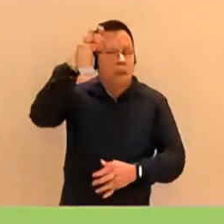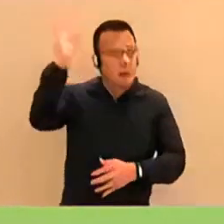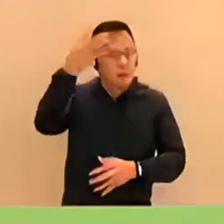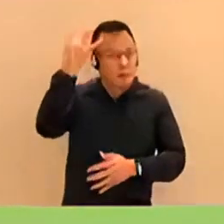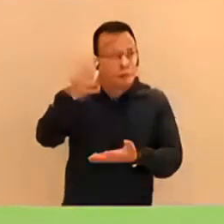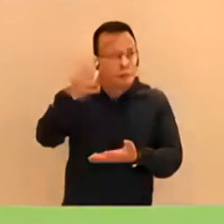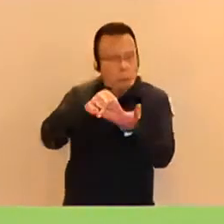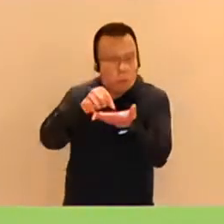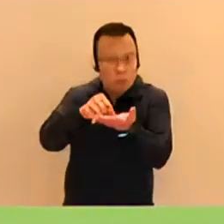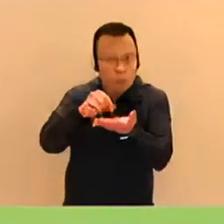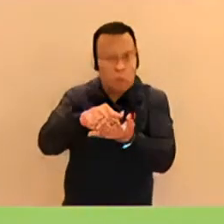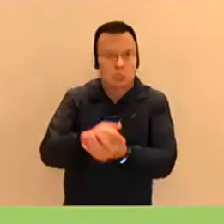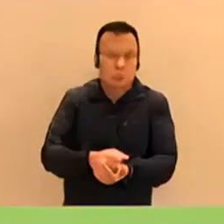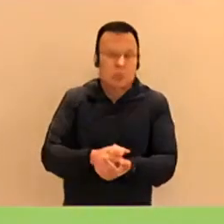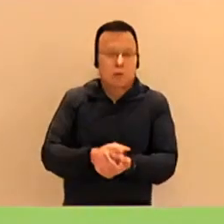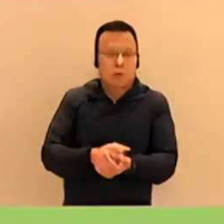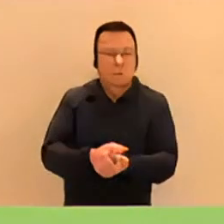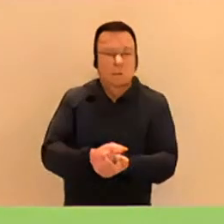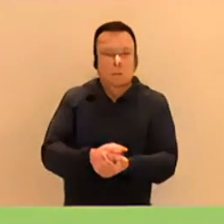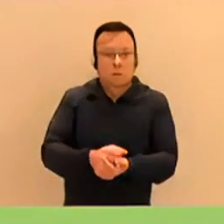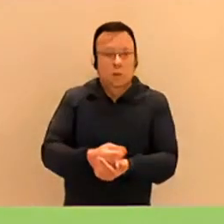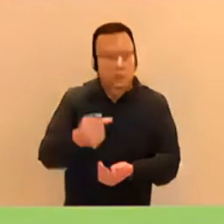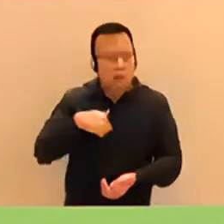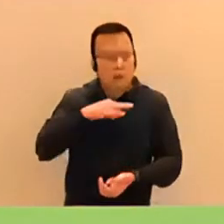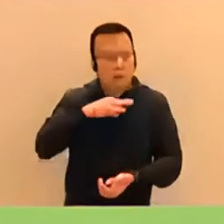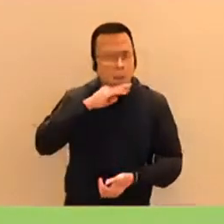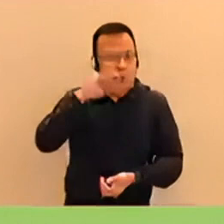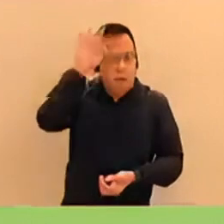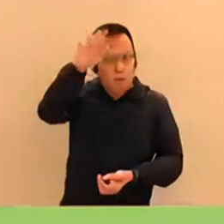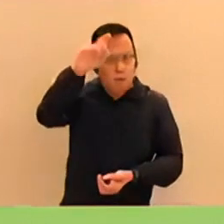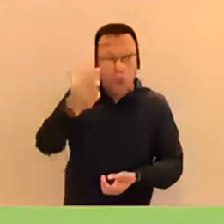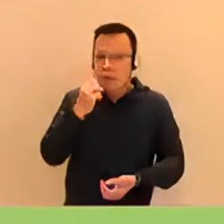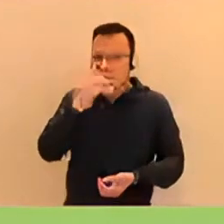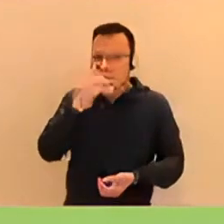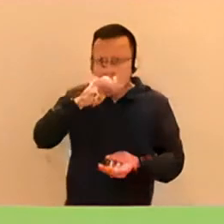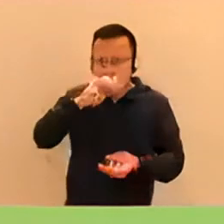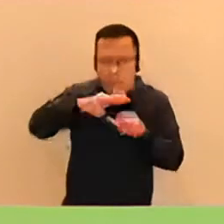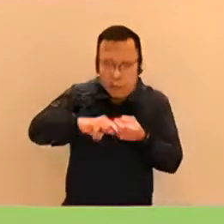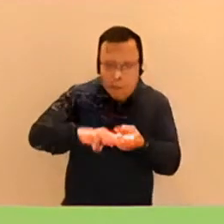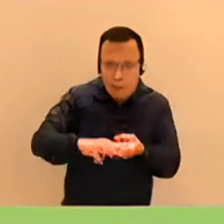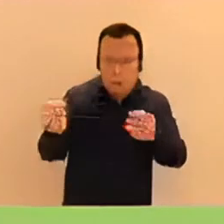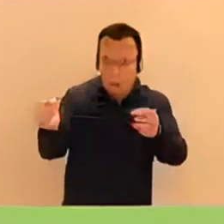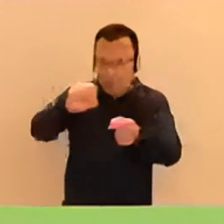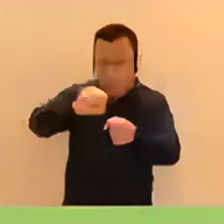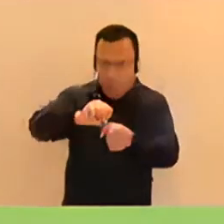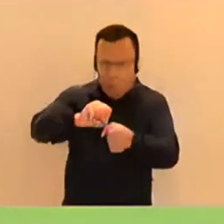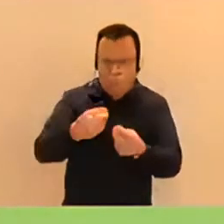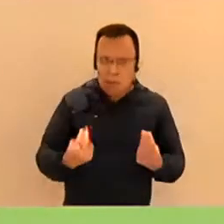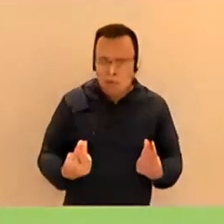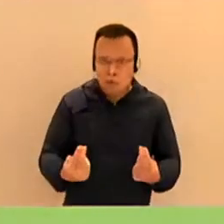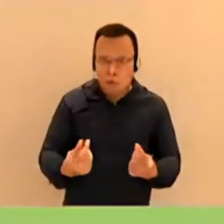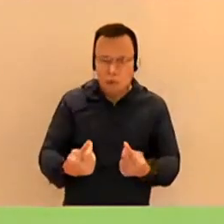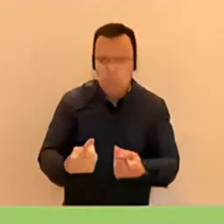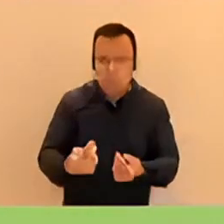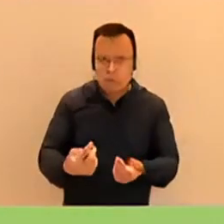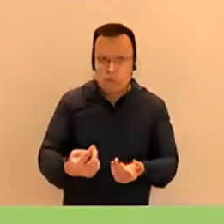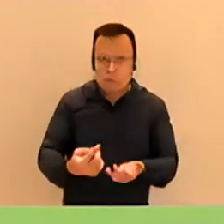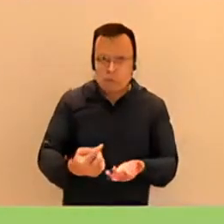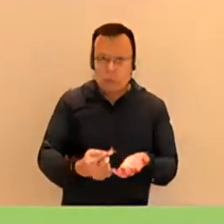to make the Shenqing teleport becoming a landmark showcasing the integration between